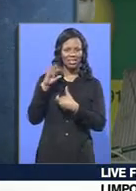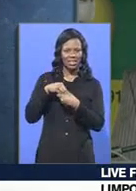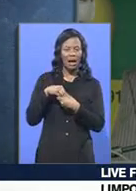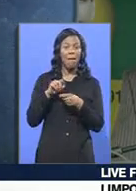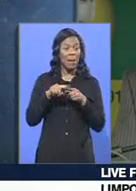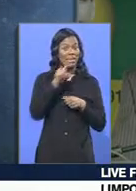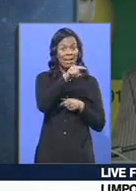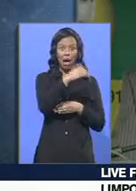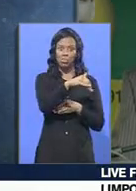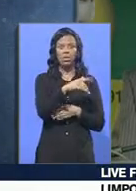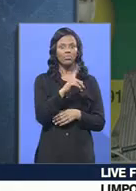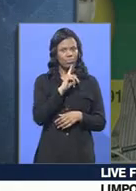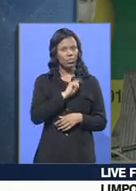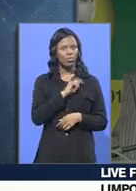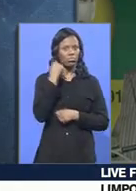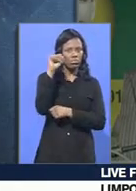struggle continued.